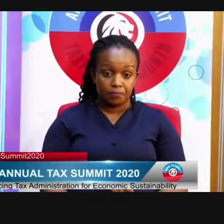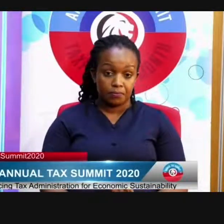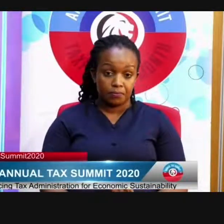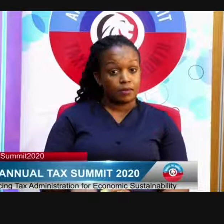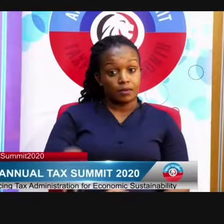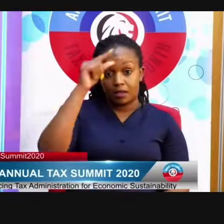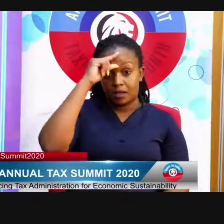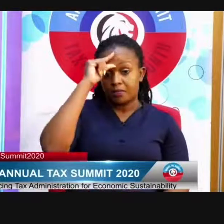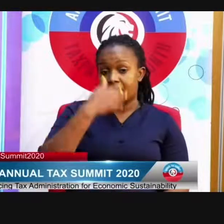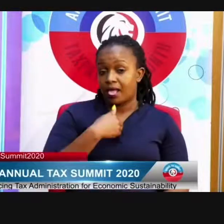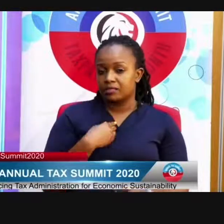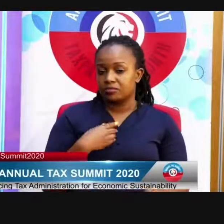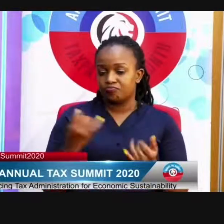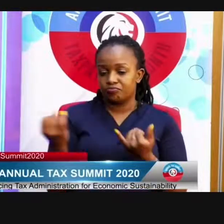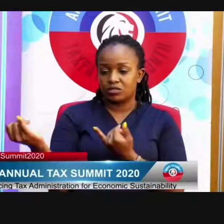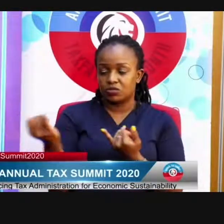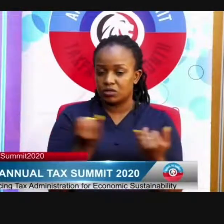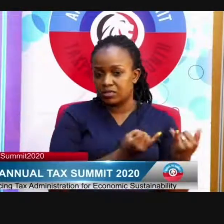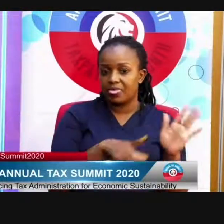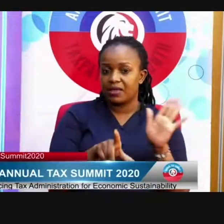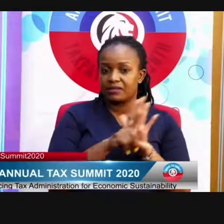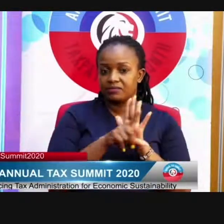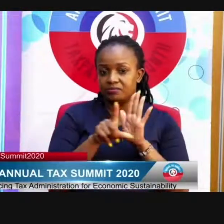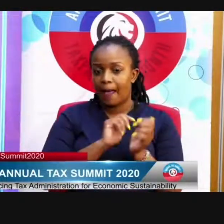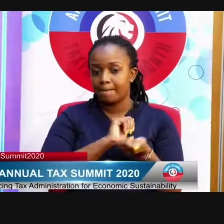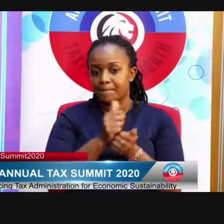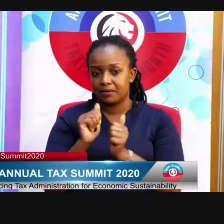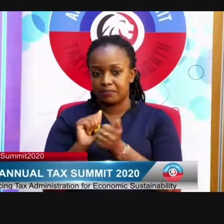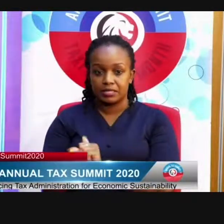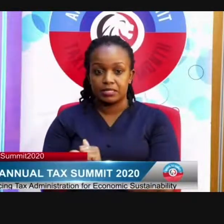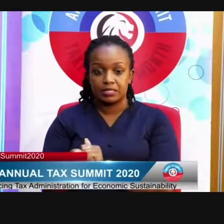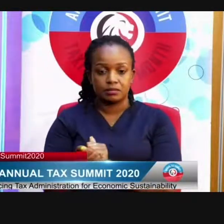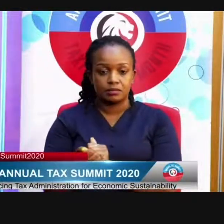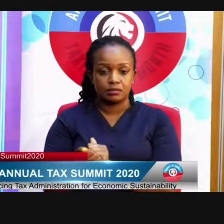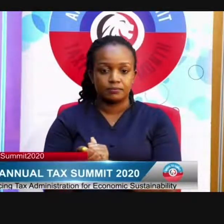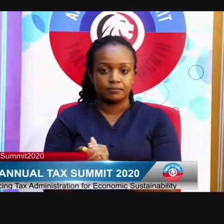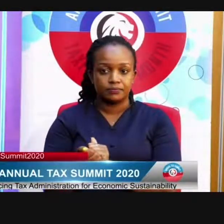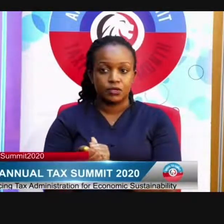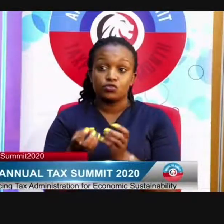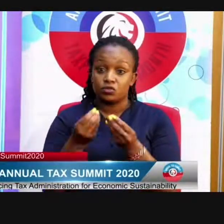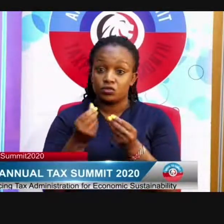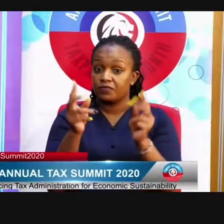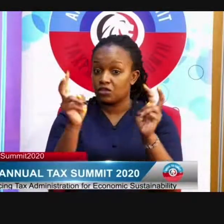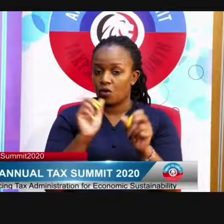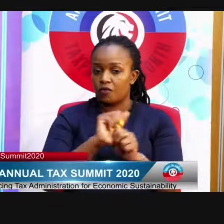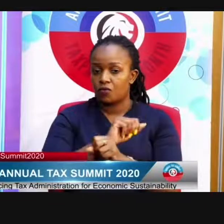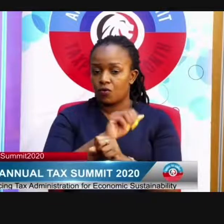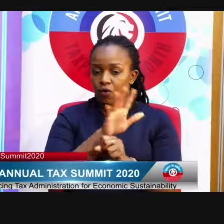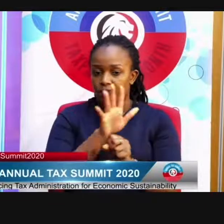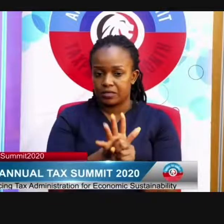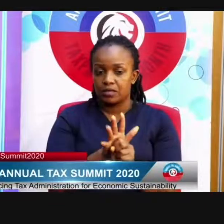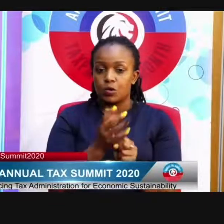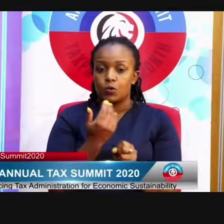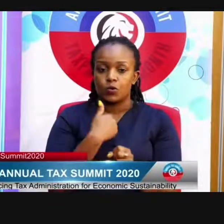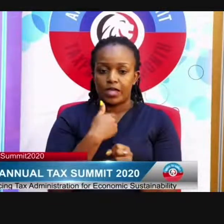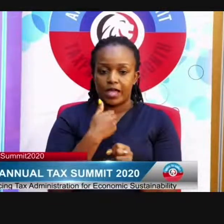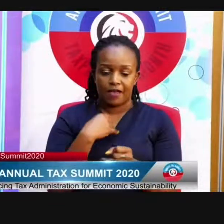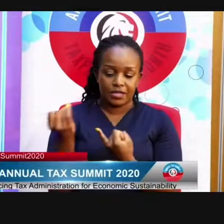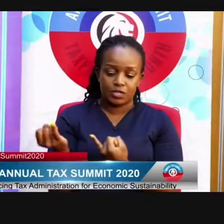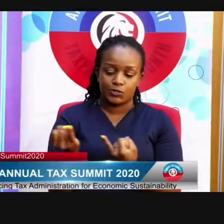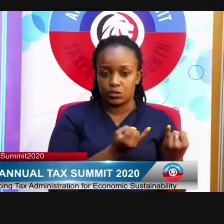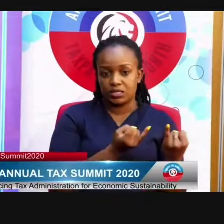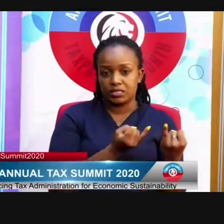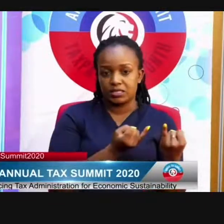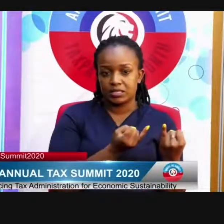amendments in response to COVID-19. So we've introduced the employee tax